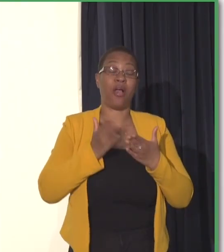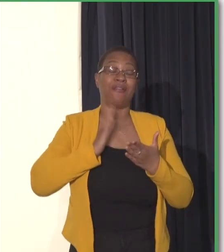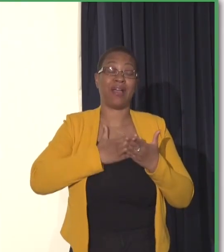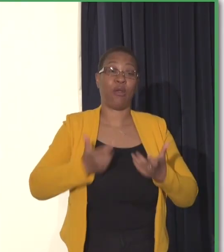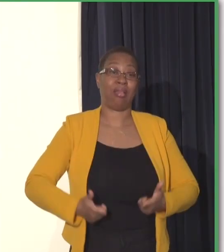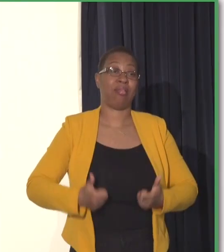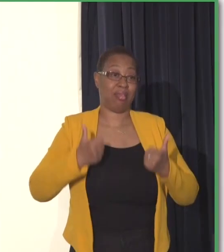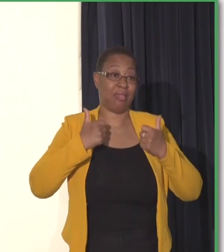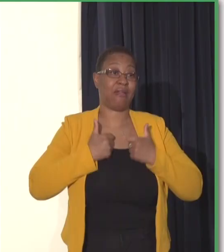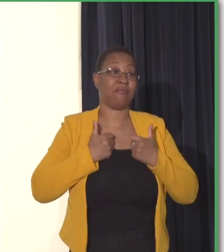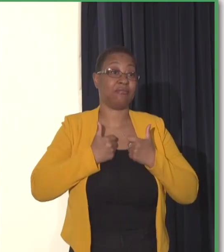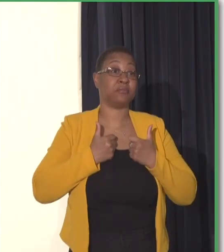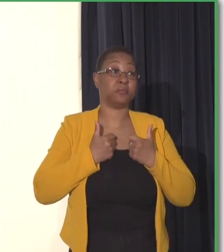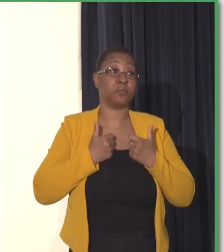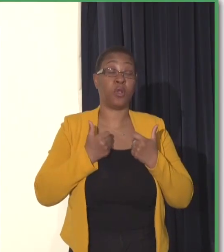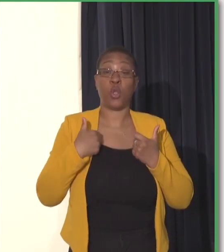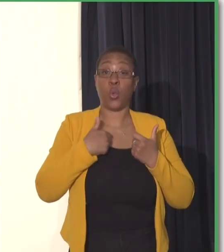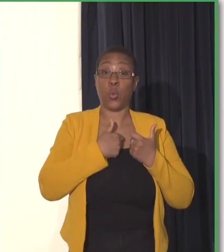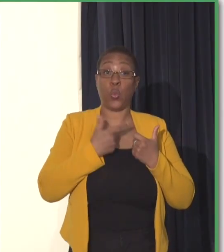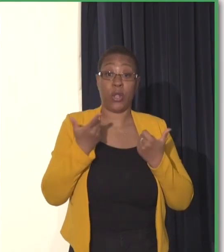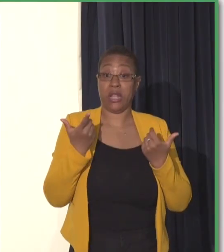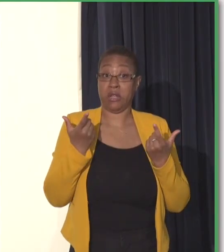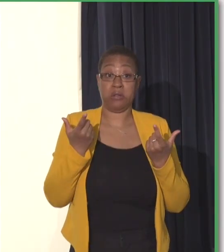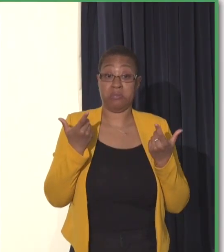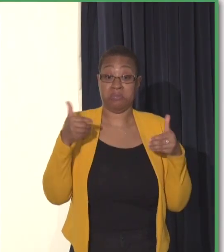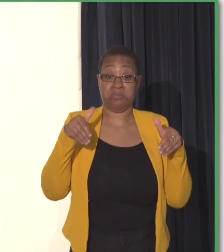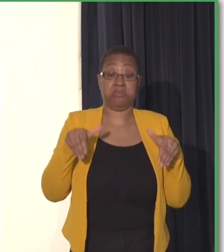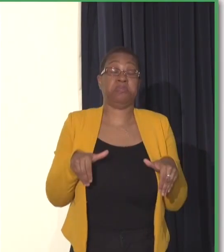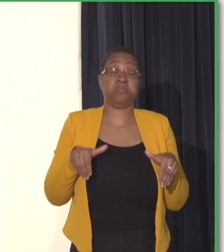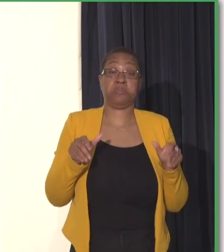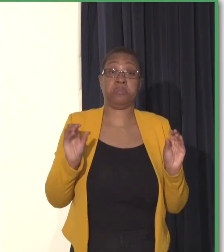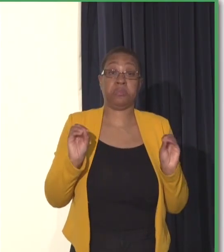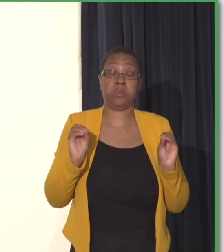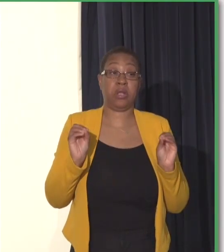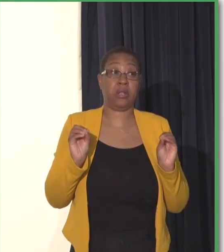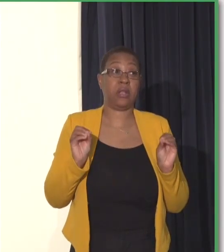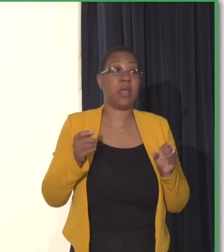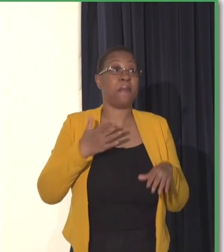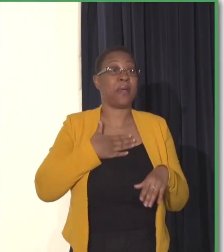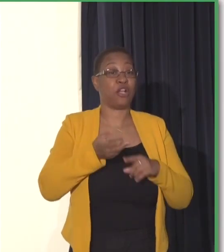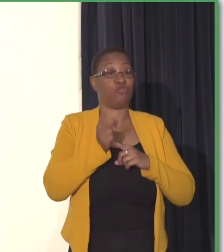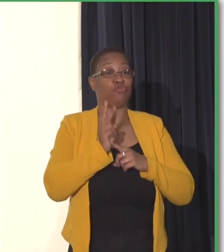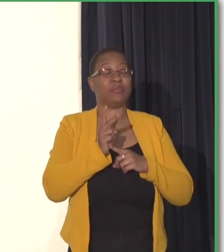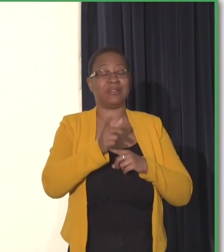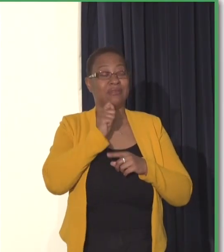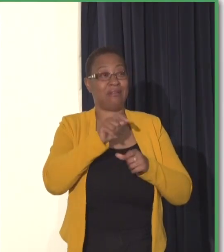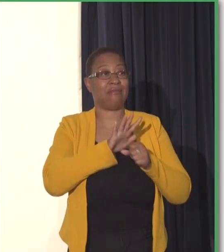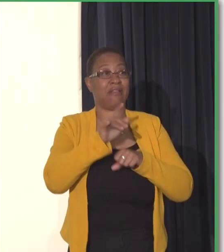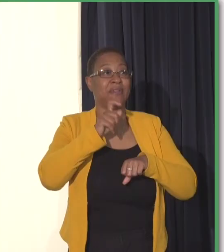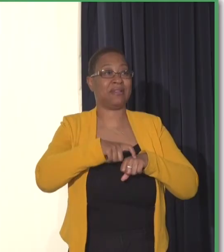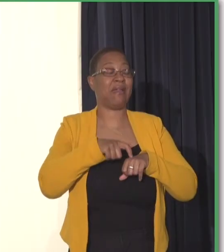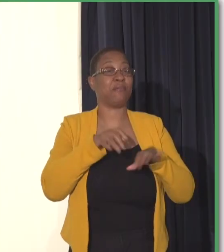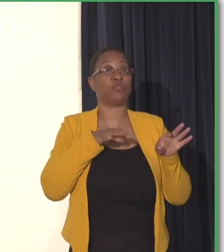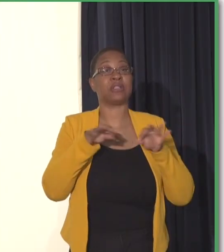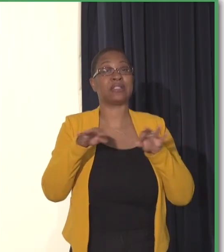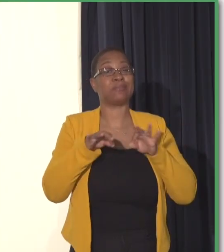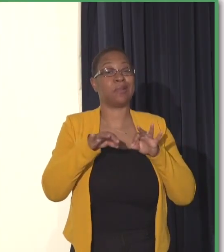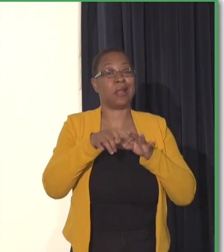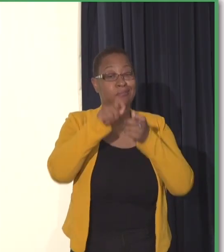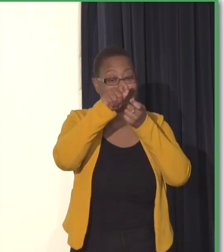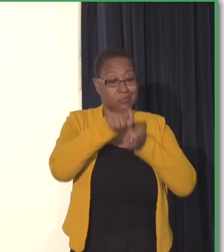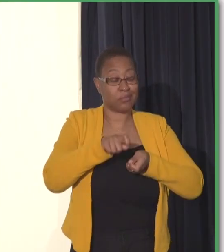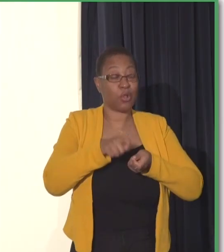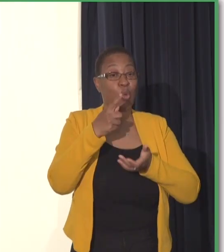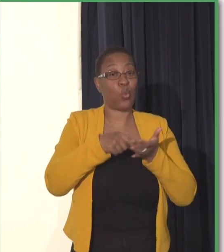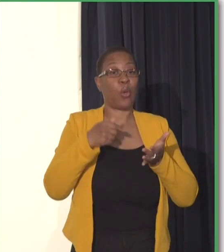lives. Let's not stand back and do nothing. My 2 minutes is not enough time to explain in detail what